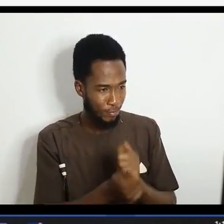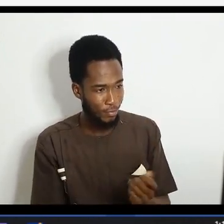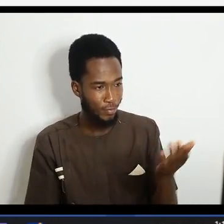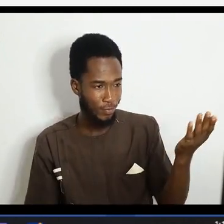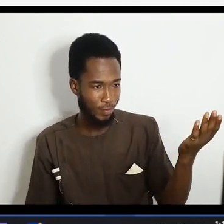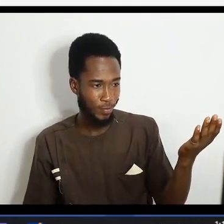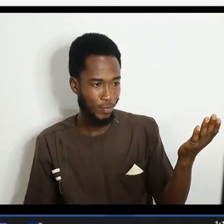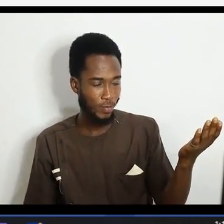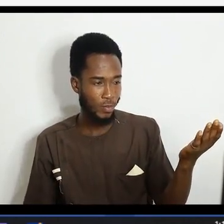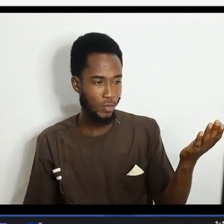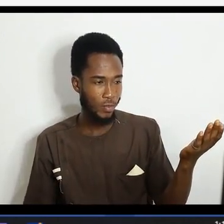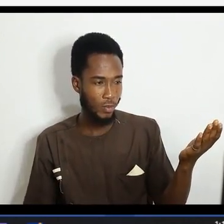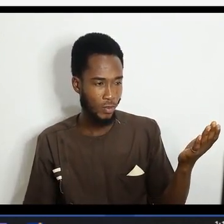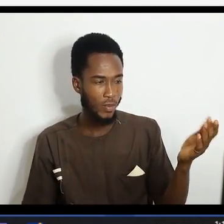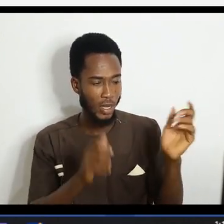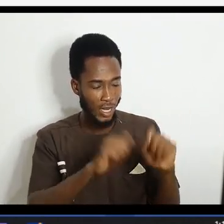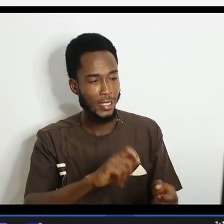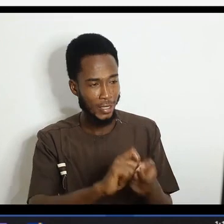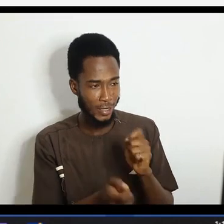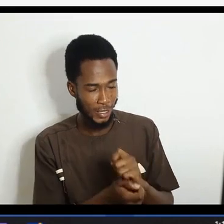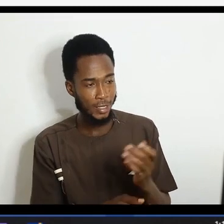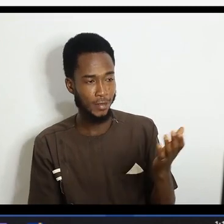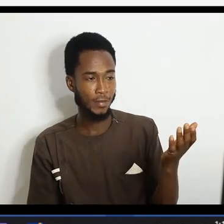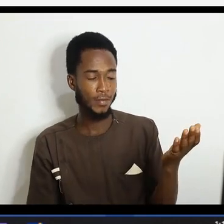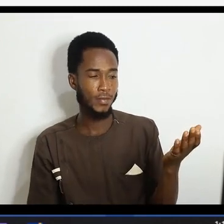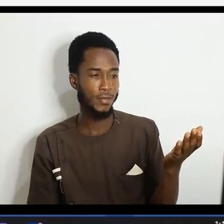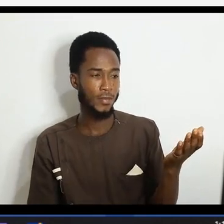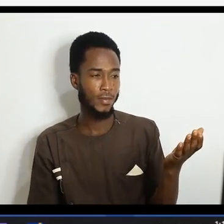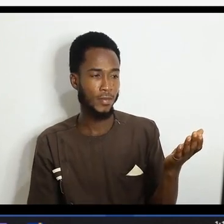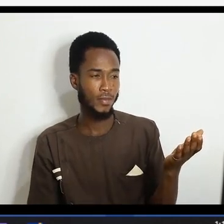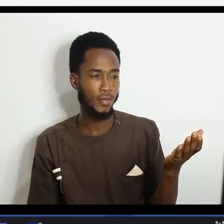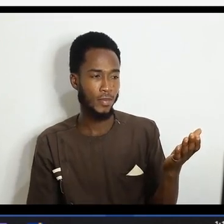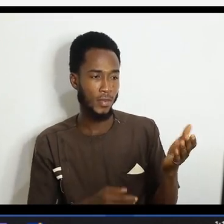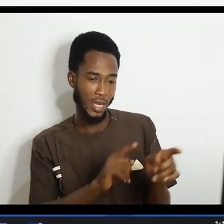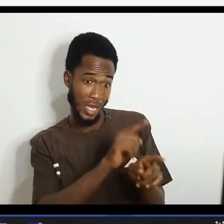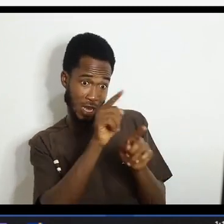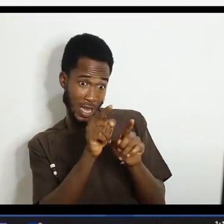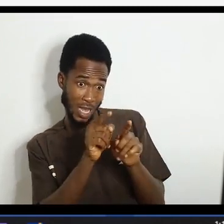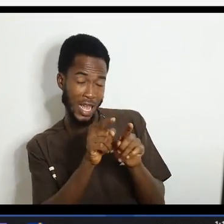type. You can select from these fonts, and